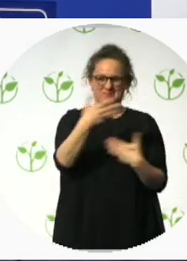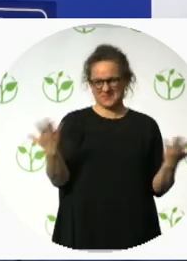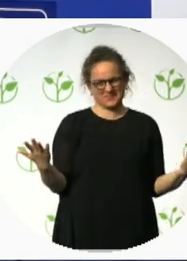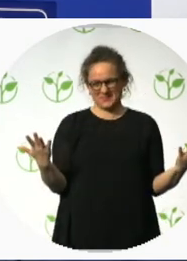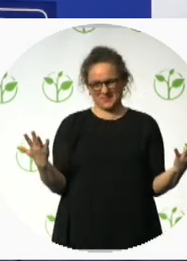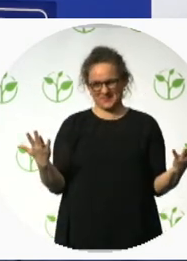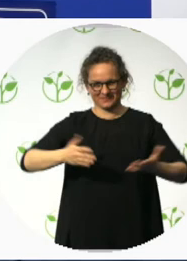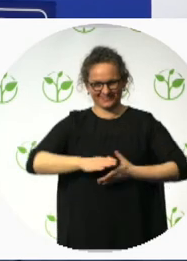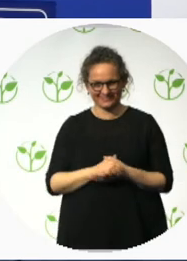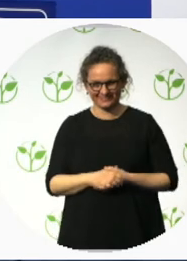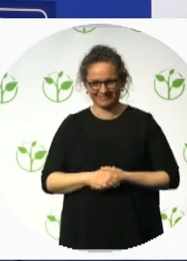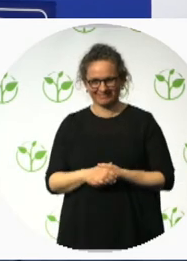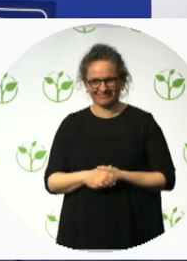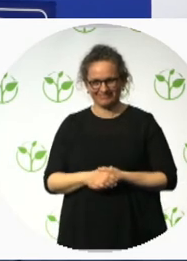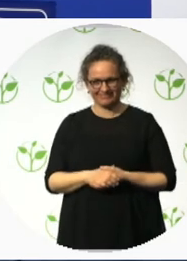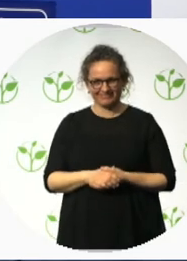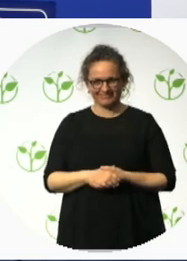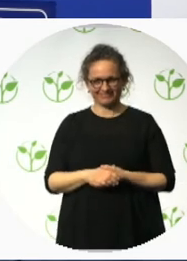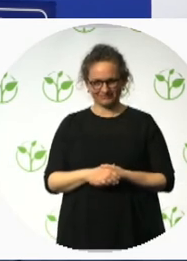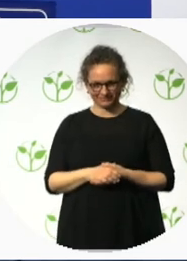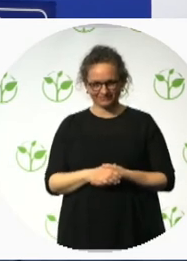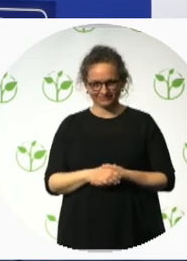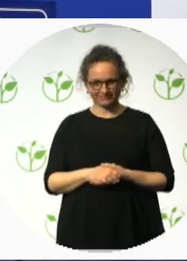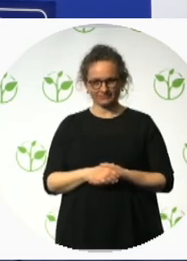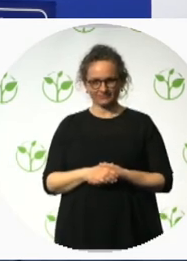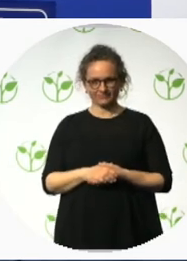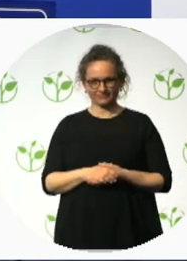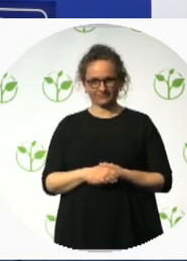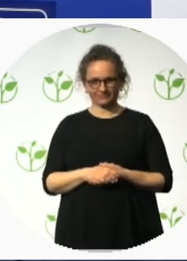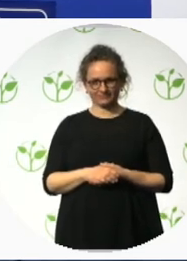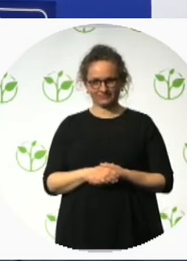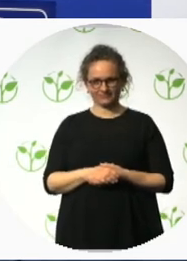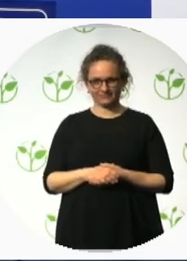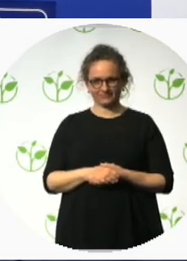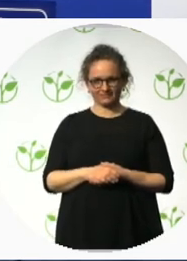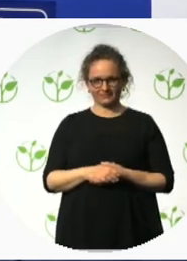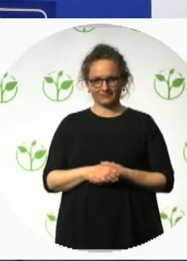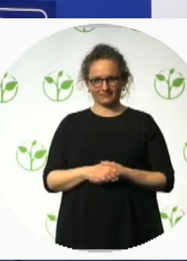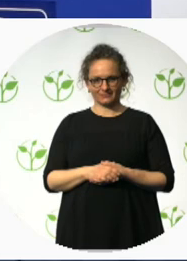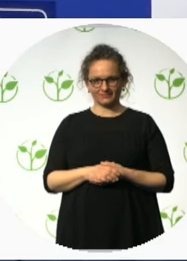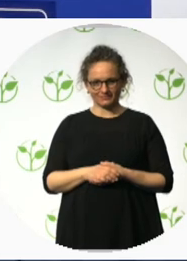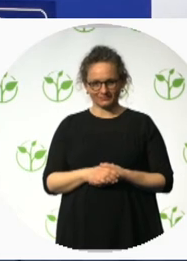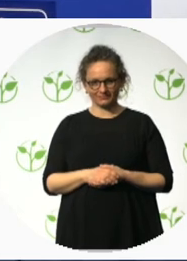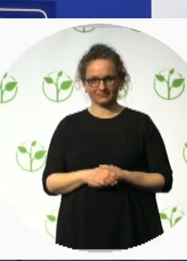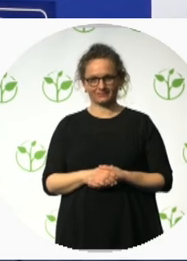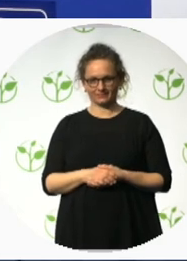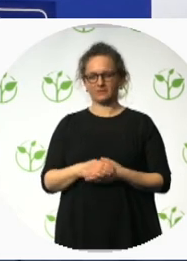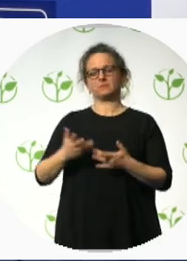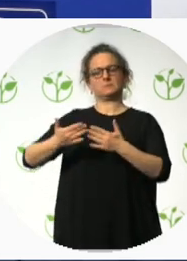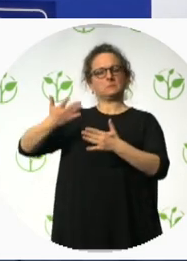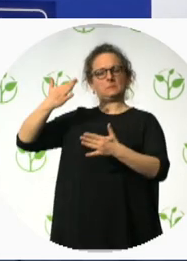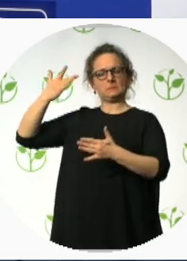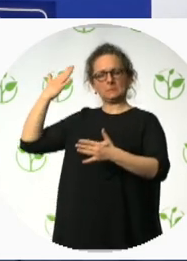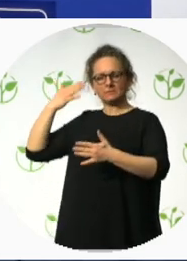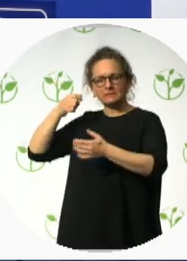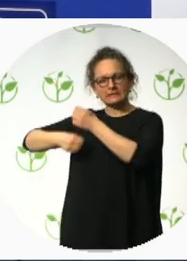where Walmart, which is one of the biggest retailers in the world, was sued in the United States by the